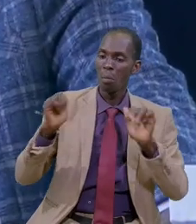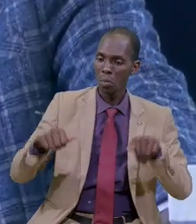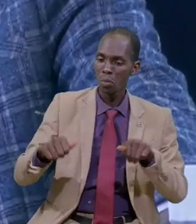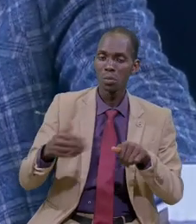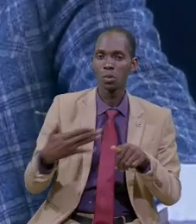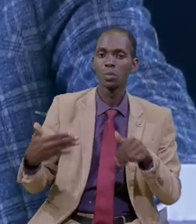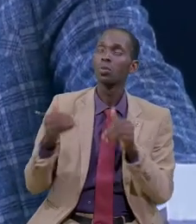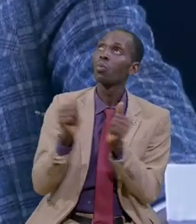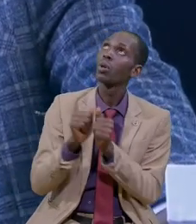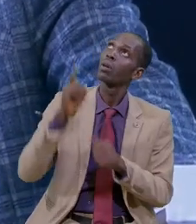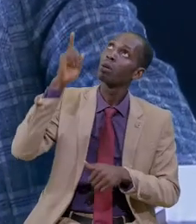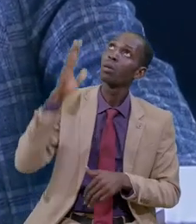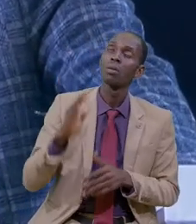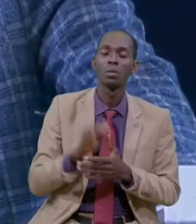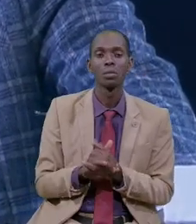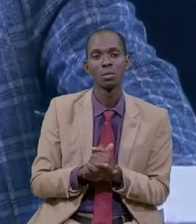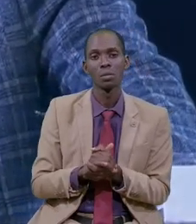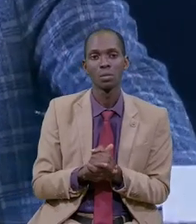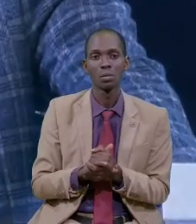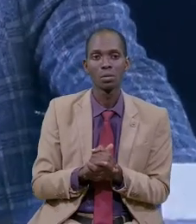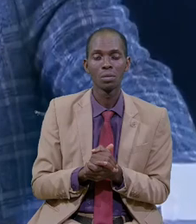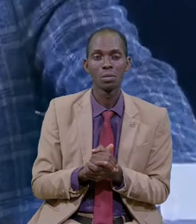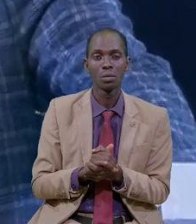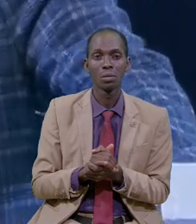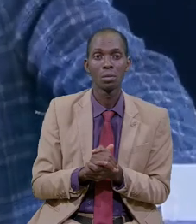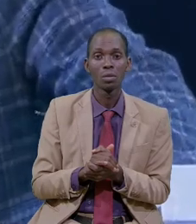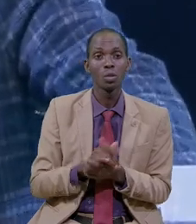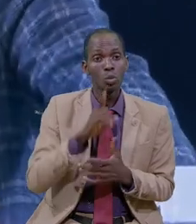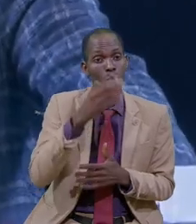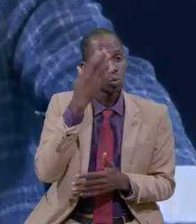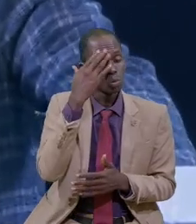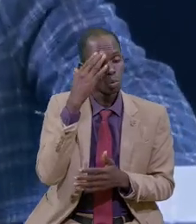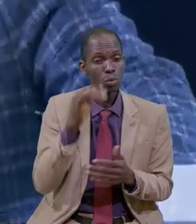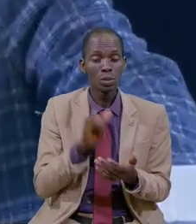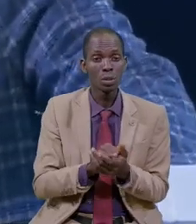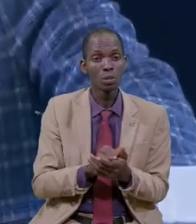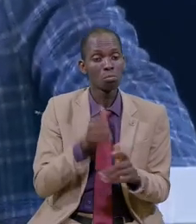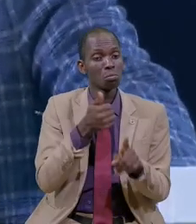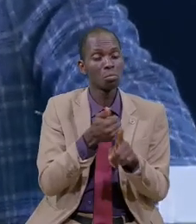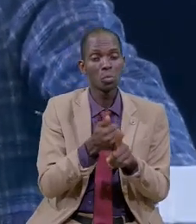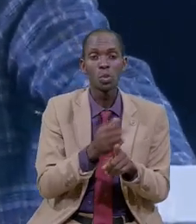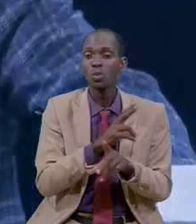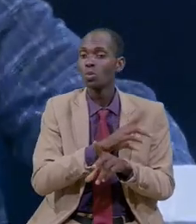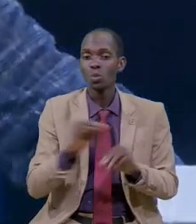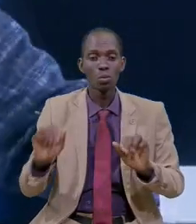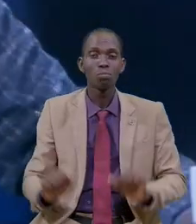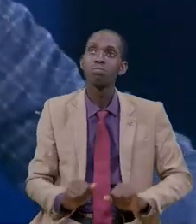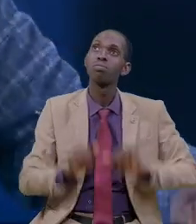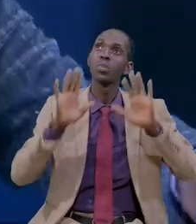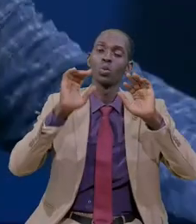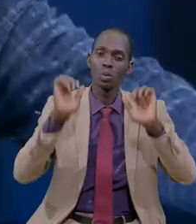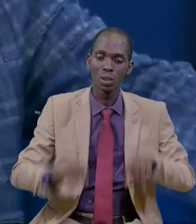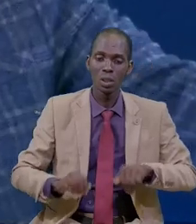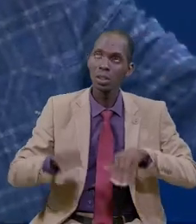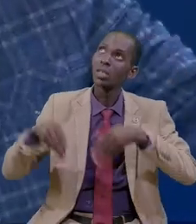vous savez, vous ne pouvez pas, mais tout est possible à Dieu. You know, there is no sacrifice you can offer that will save you, but